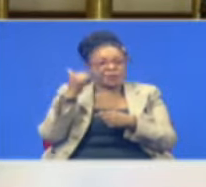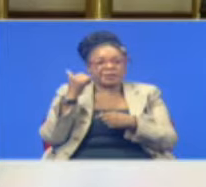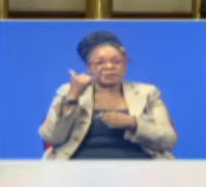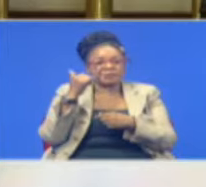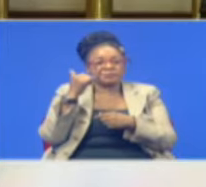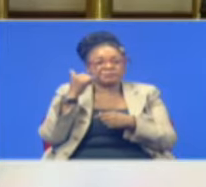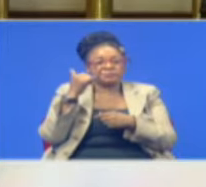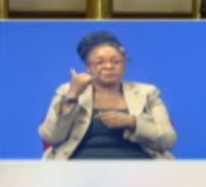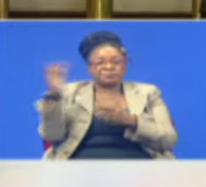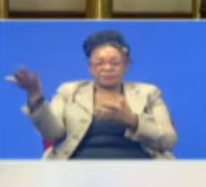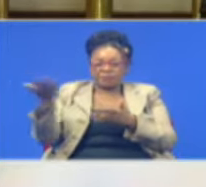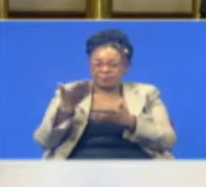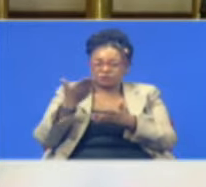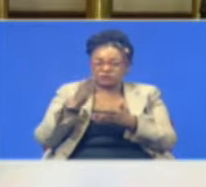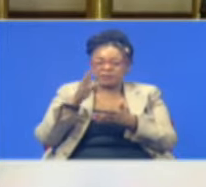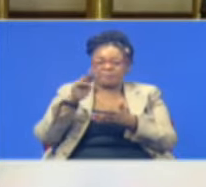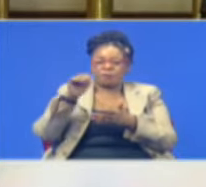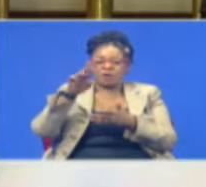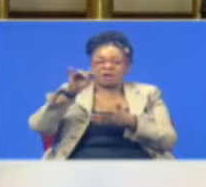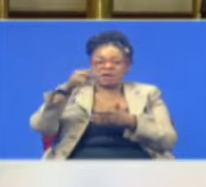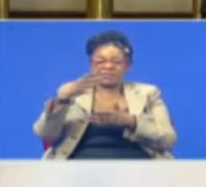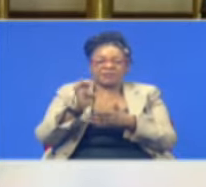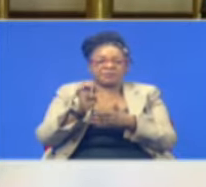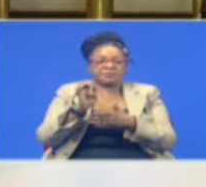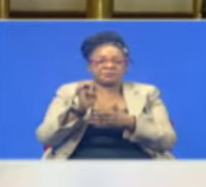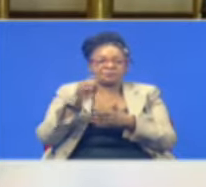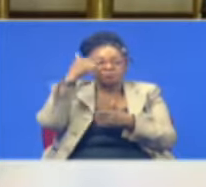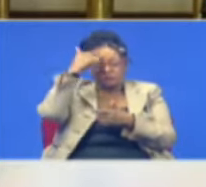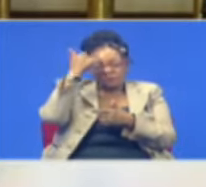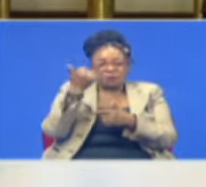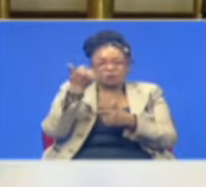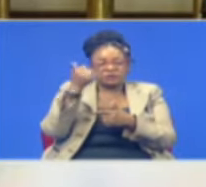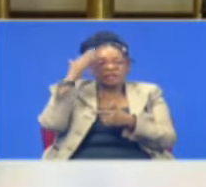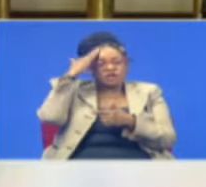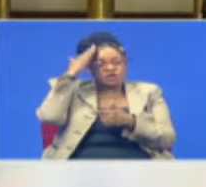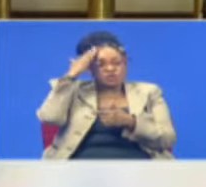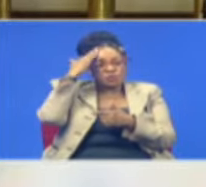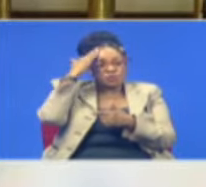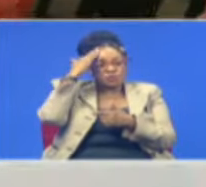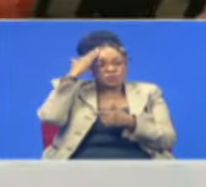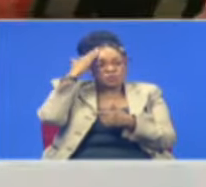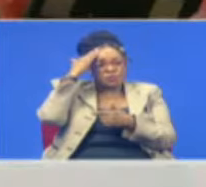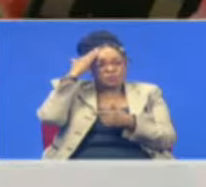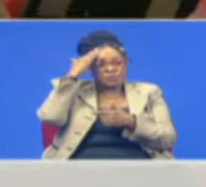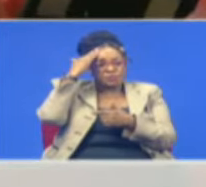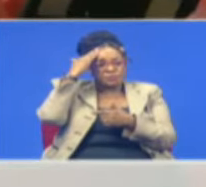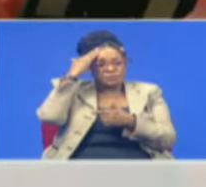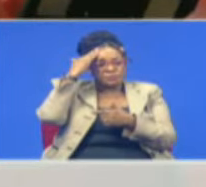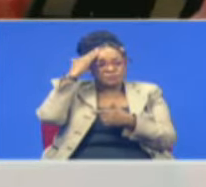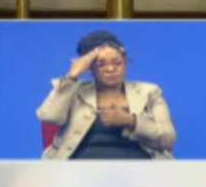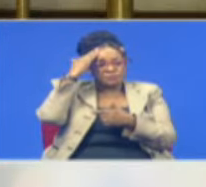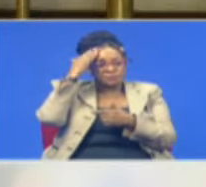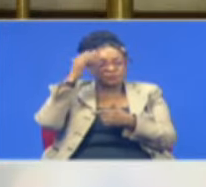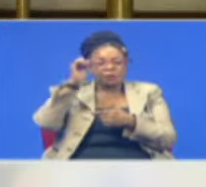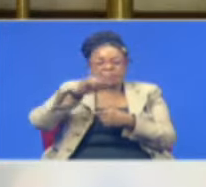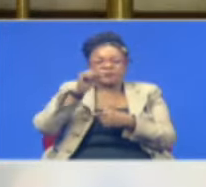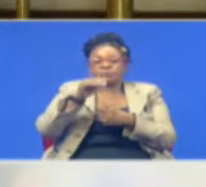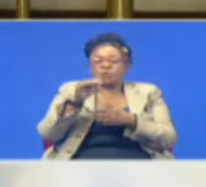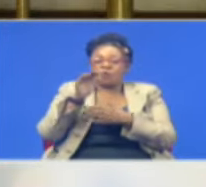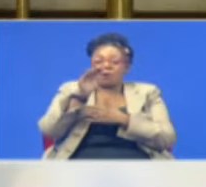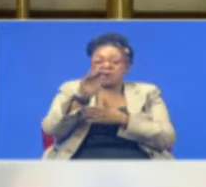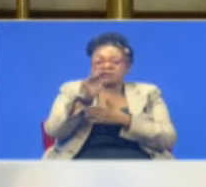David Murathe on board was because they knew that he would cause cancer to pay. We